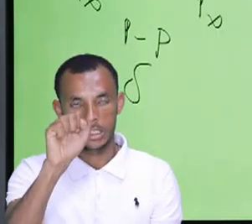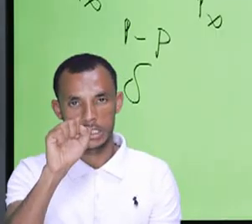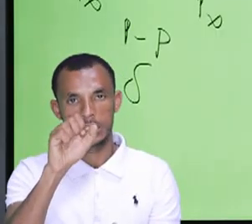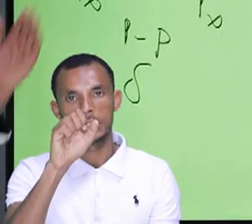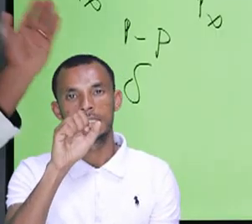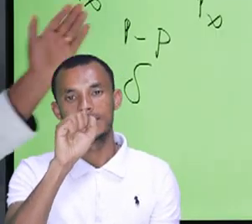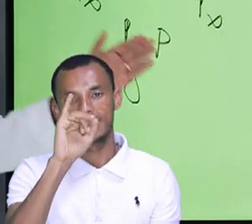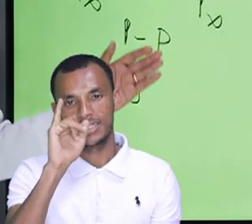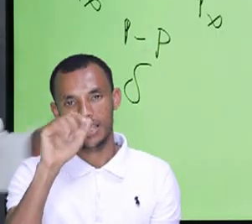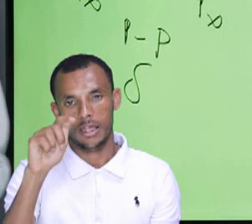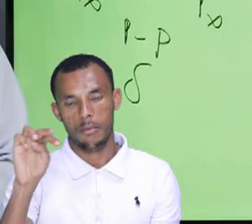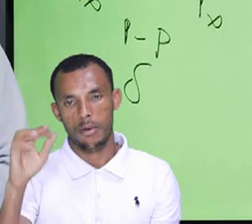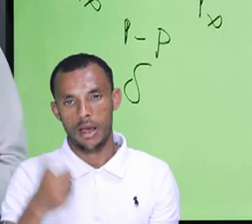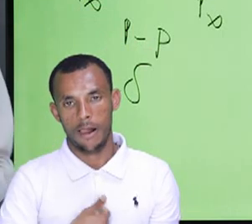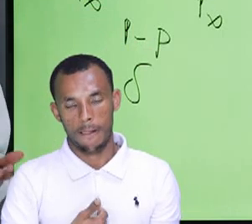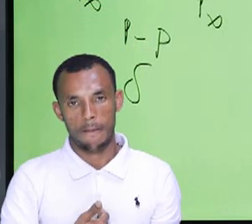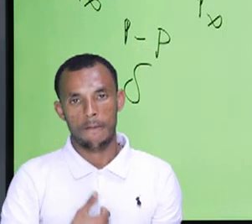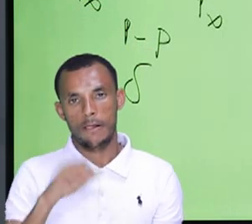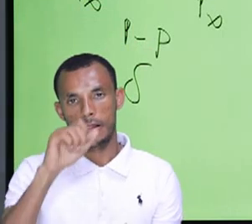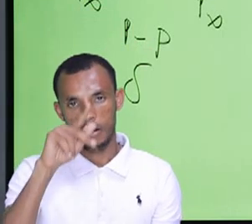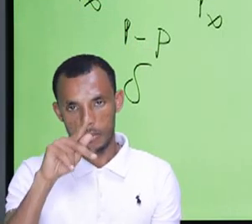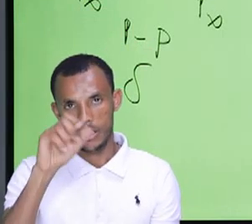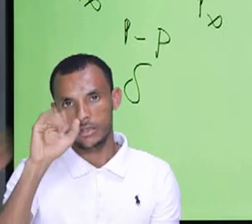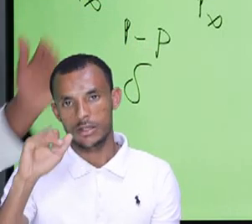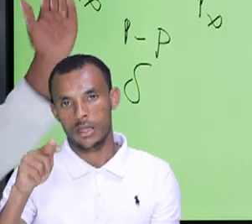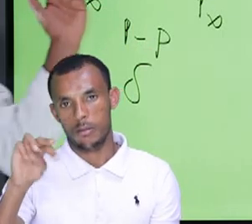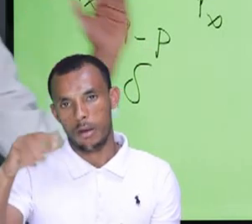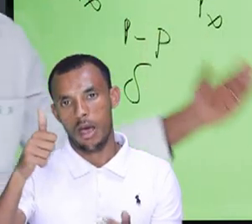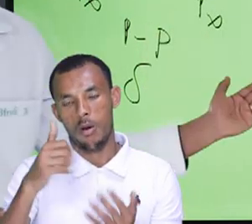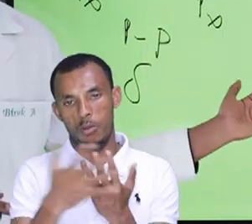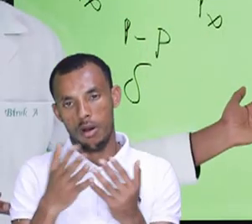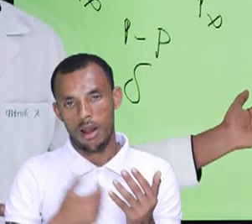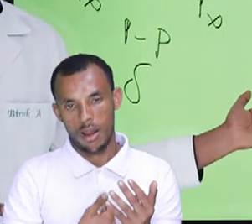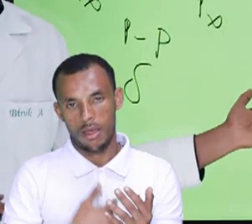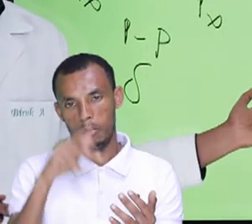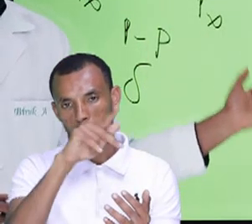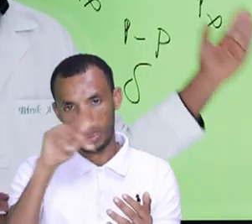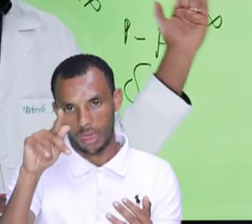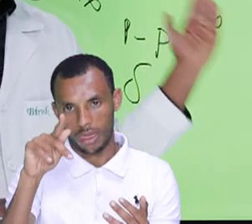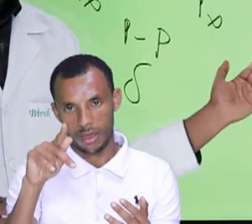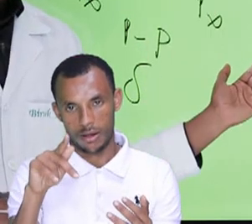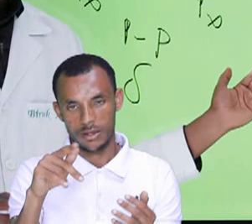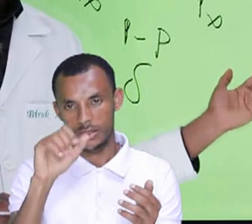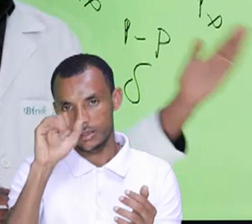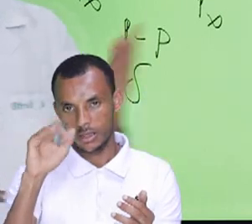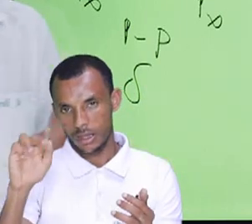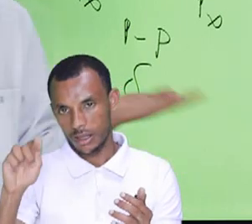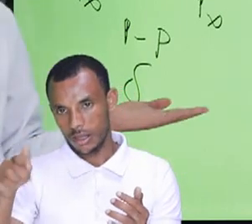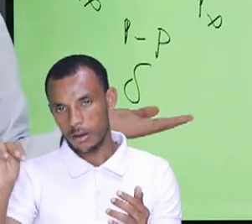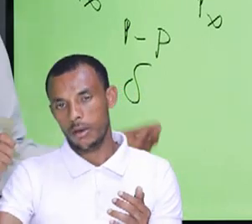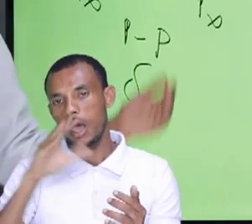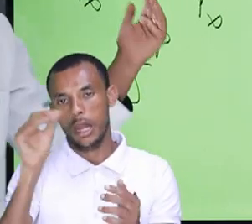sigma forms, SP sigma bond can be formed. PP sigma bond and